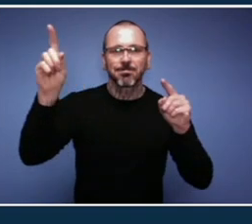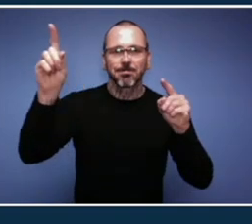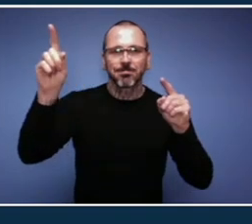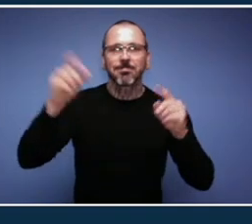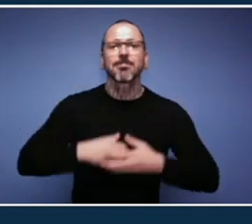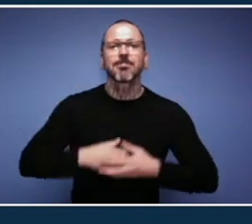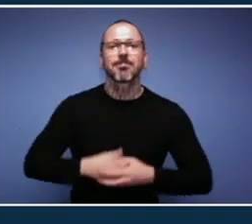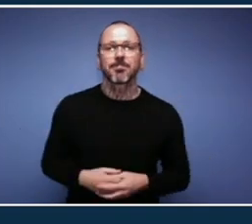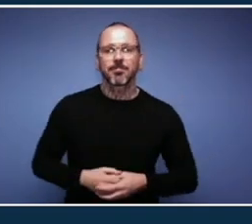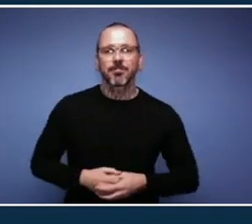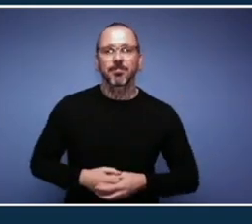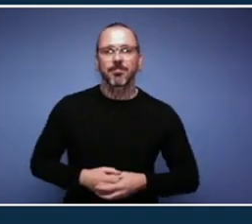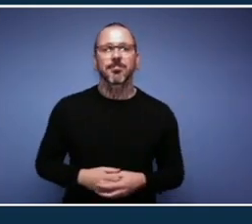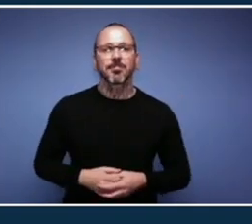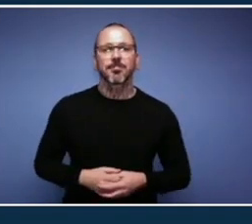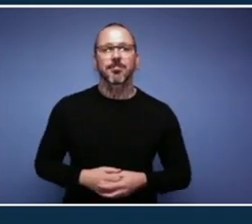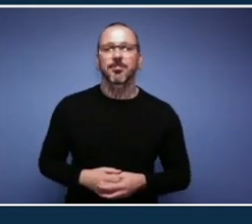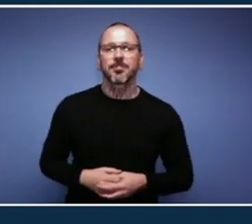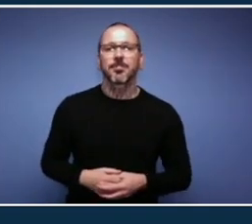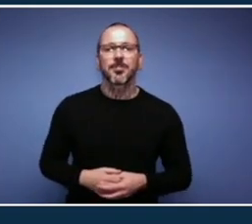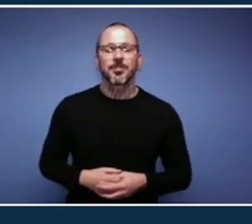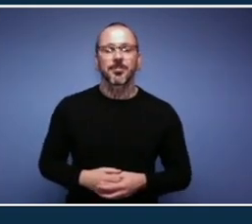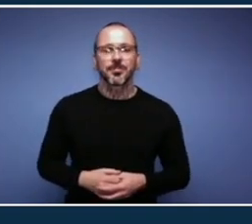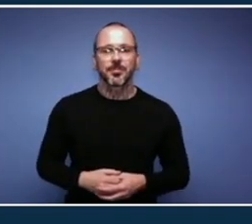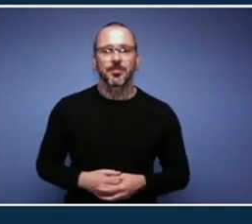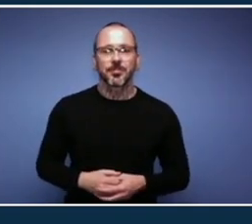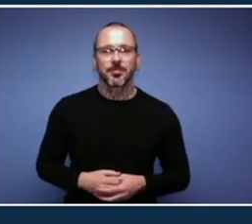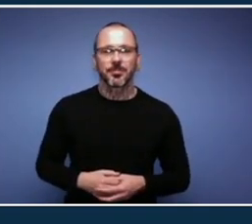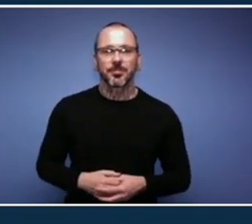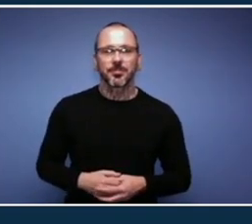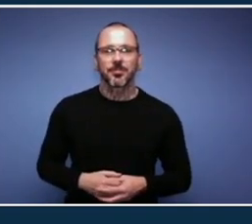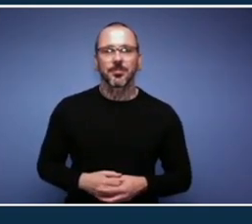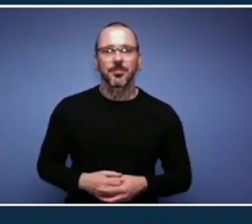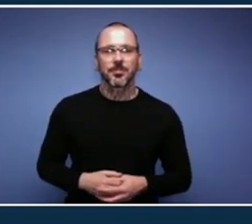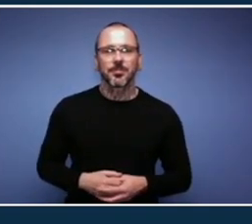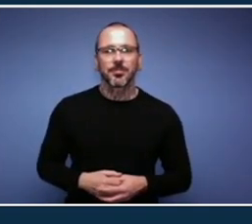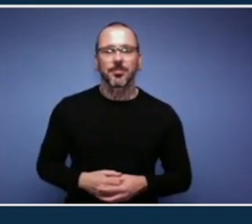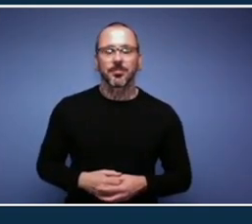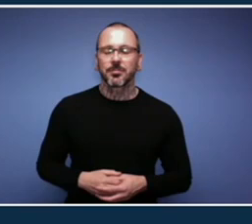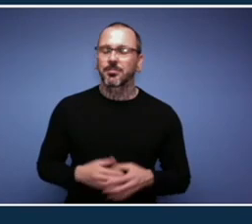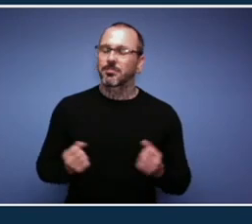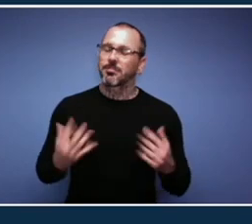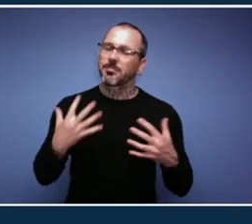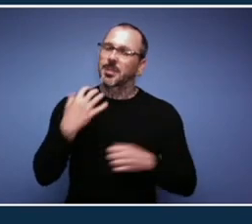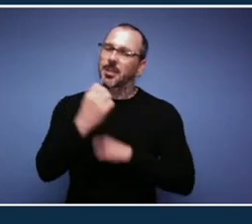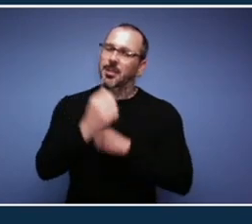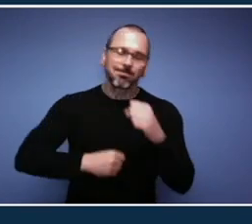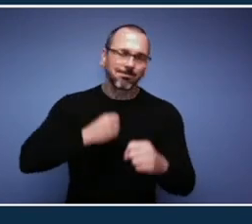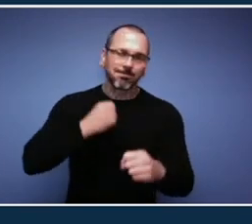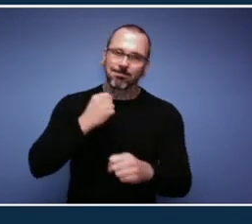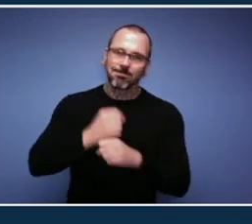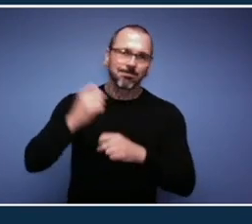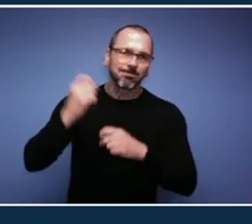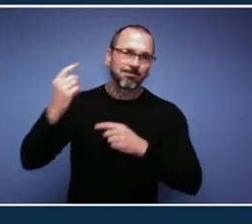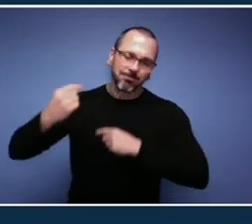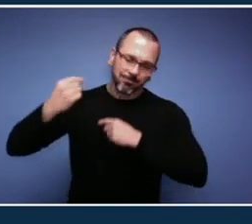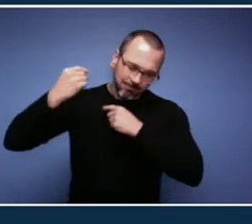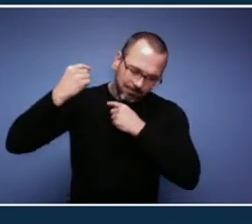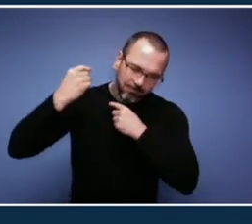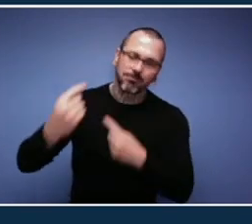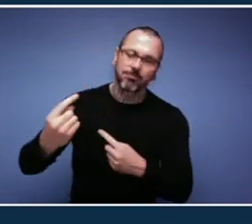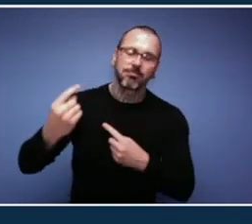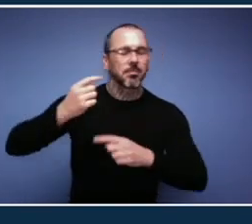we've been taken many years and the efforts of a great